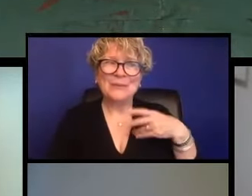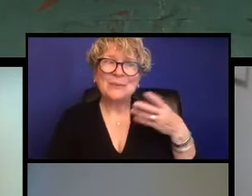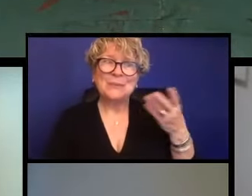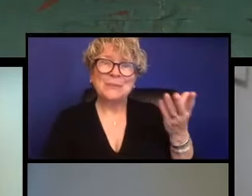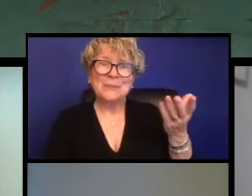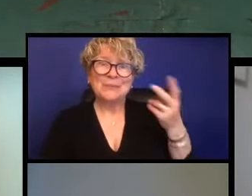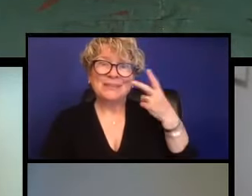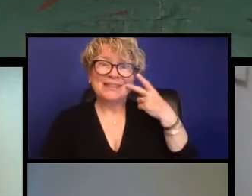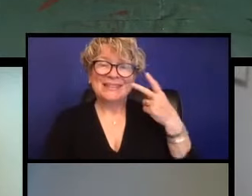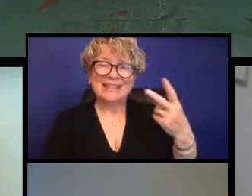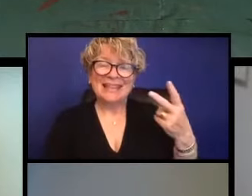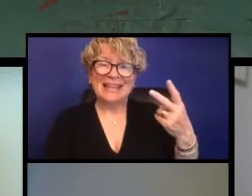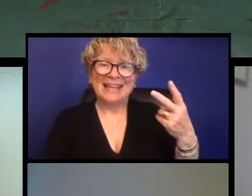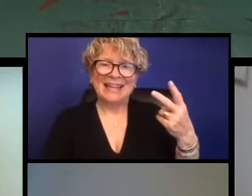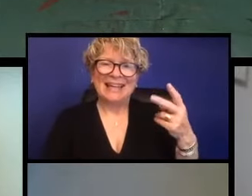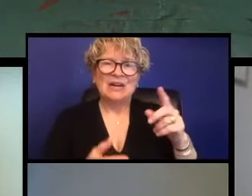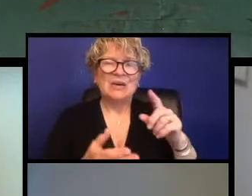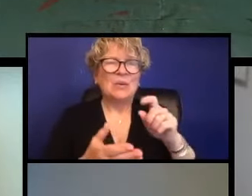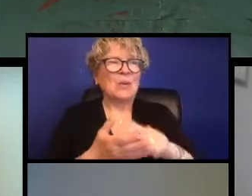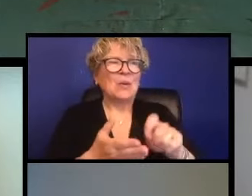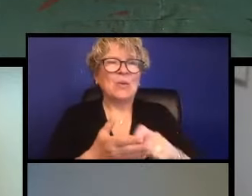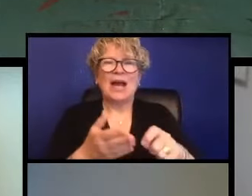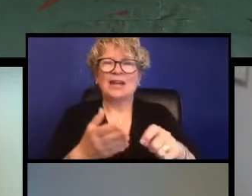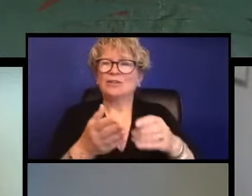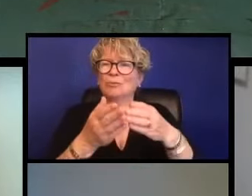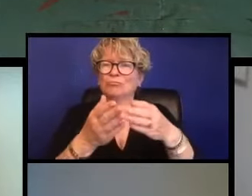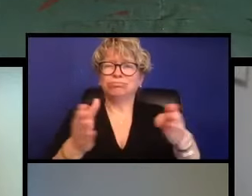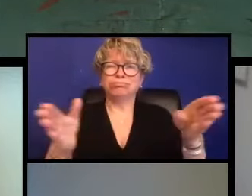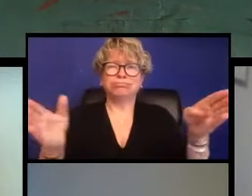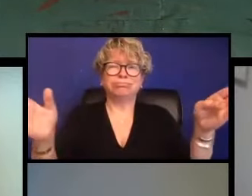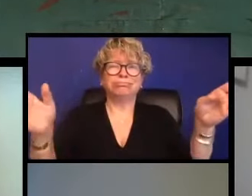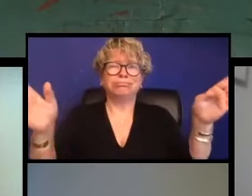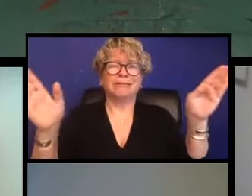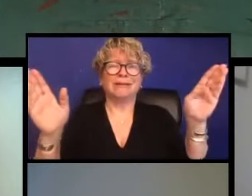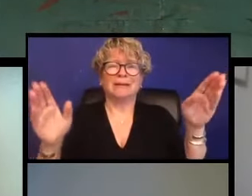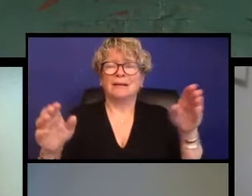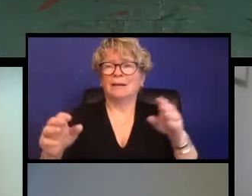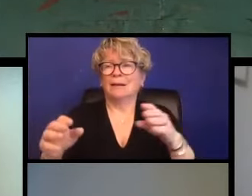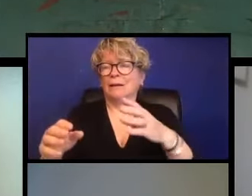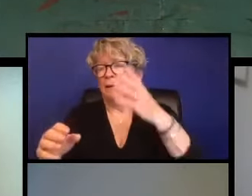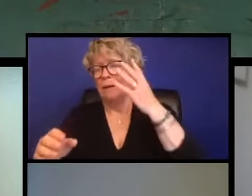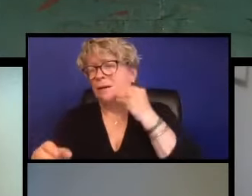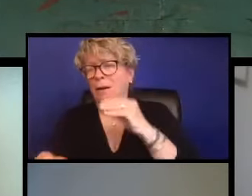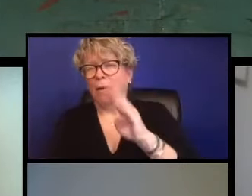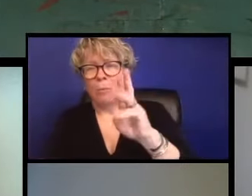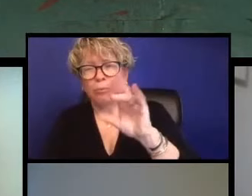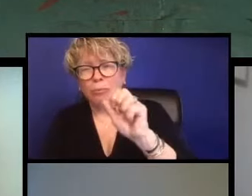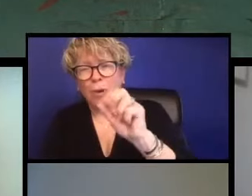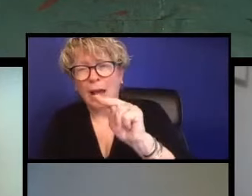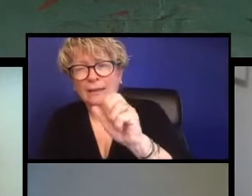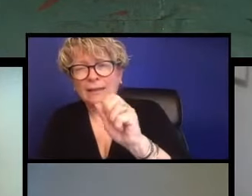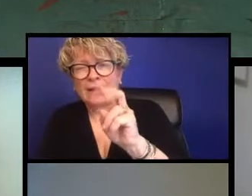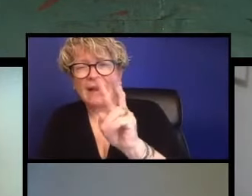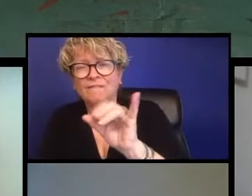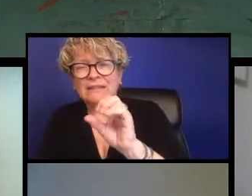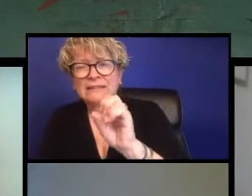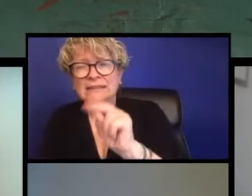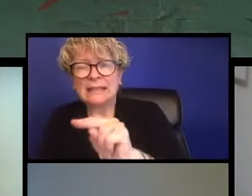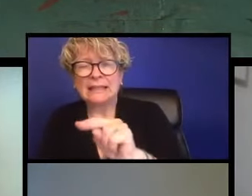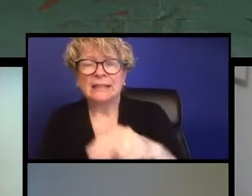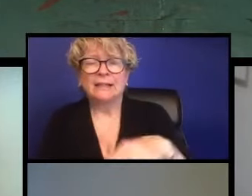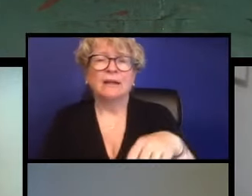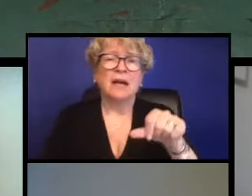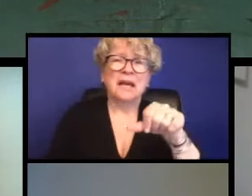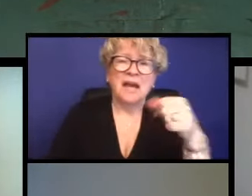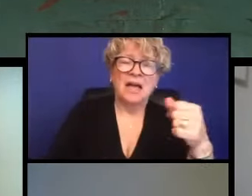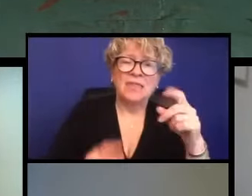ranging widely from people who are really well established, like, you know, Brian Evanson, to other